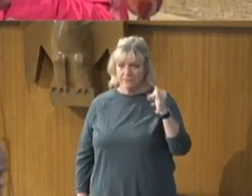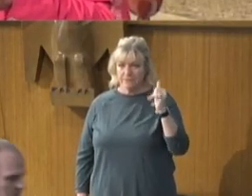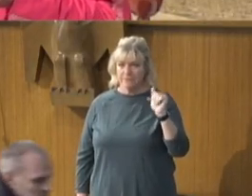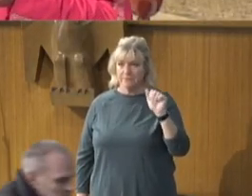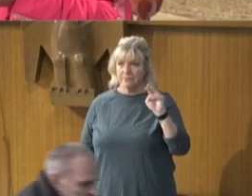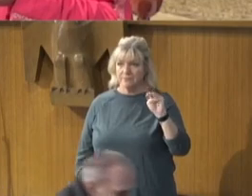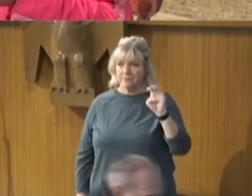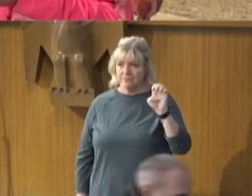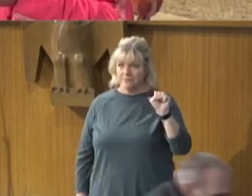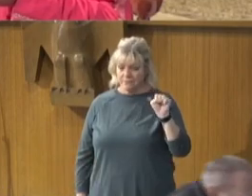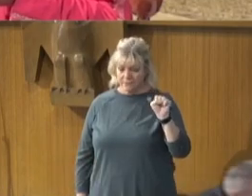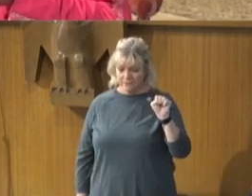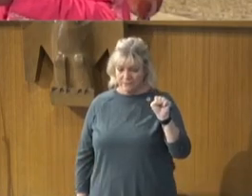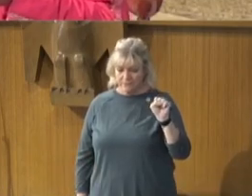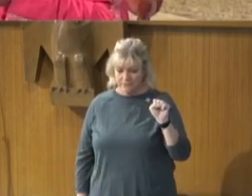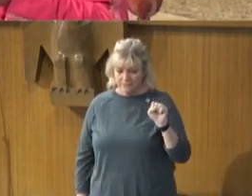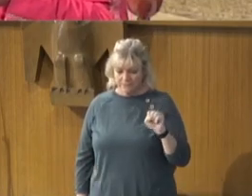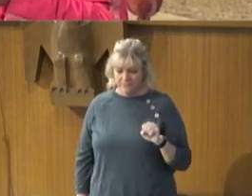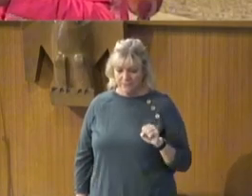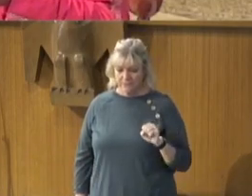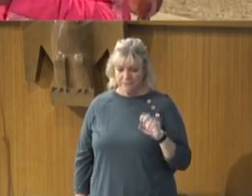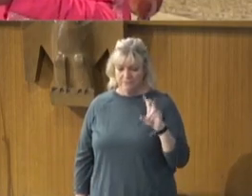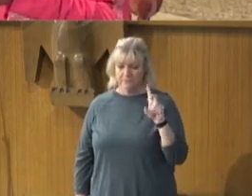Janaea James.